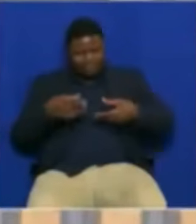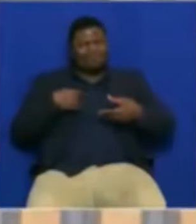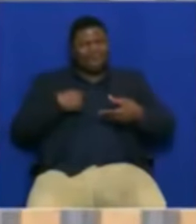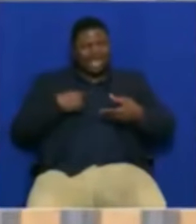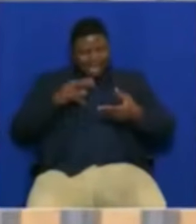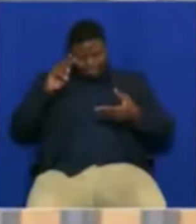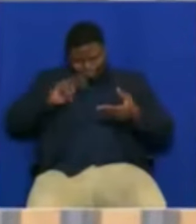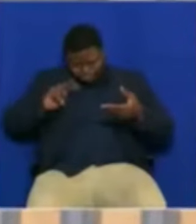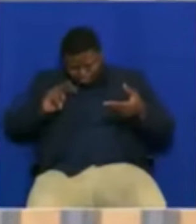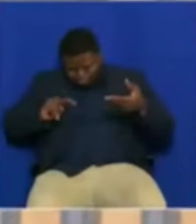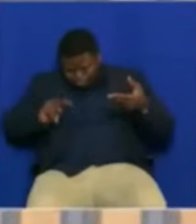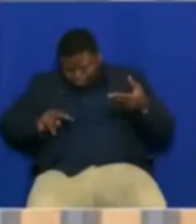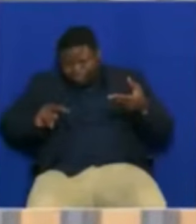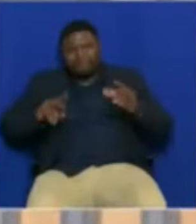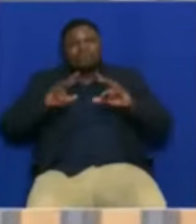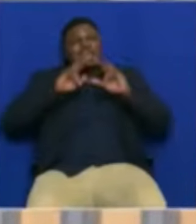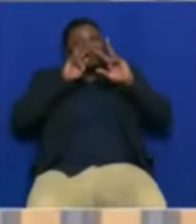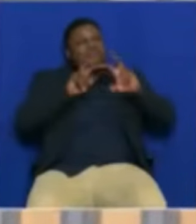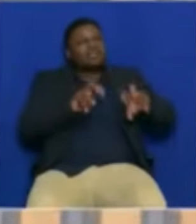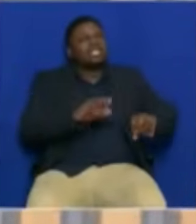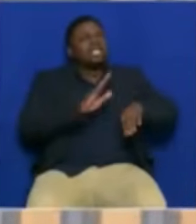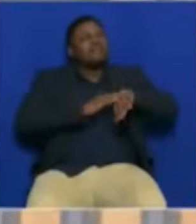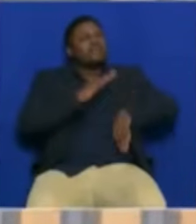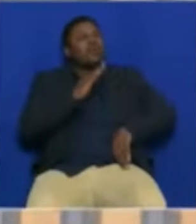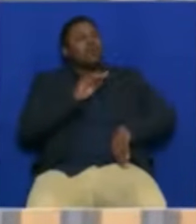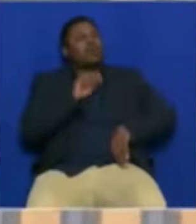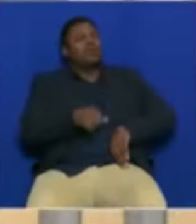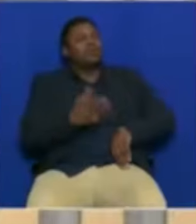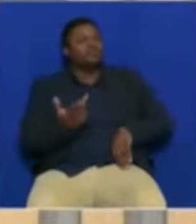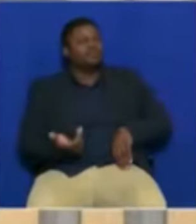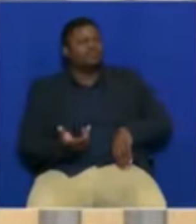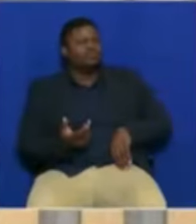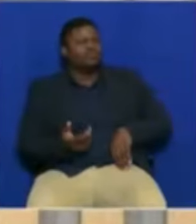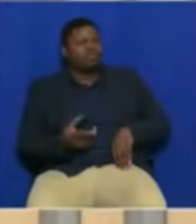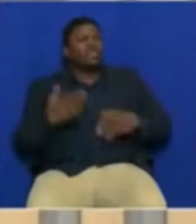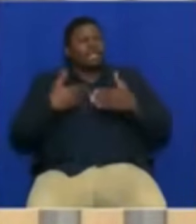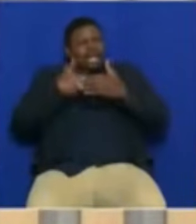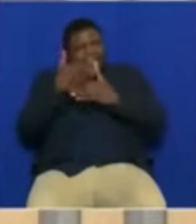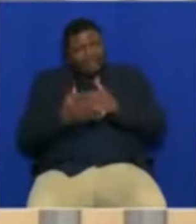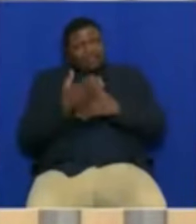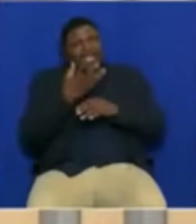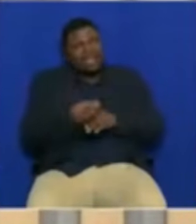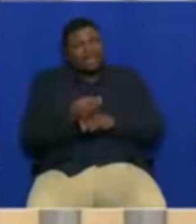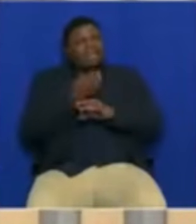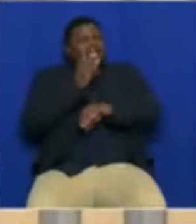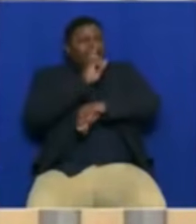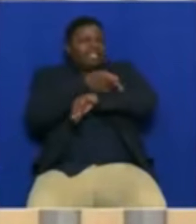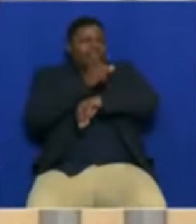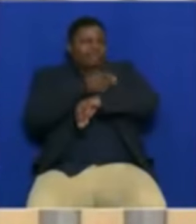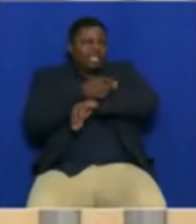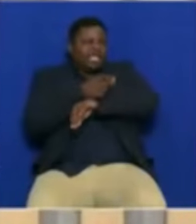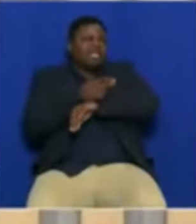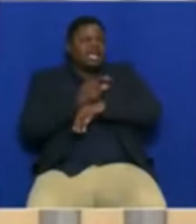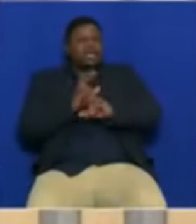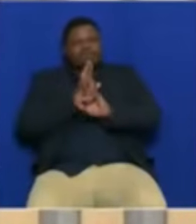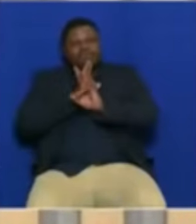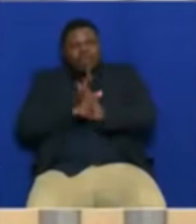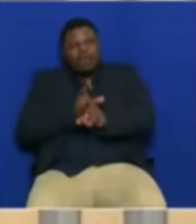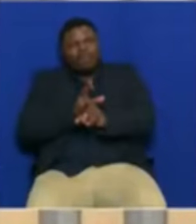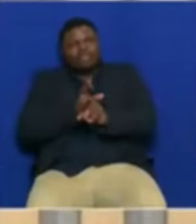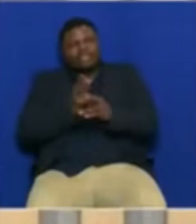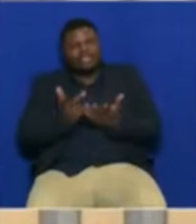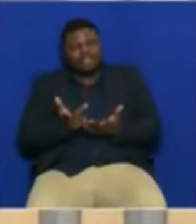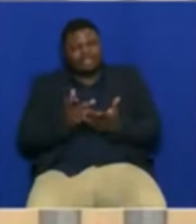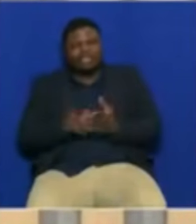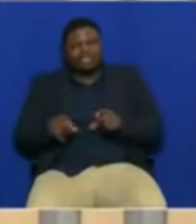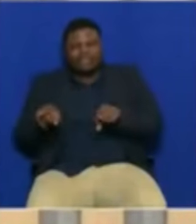at a disciplinary report, and I looked at the disciplinary report in comparison to what we found in the docket,